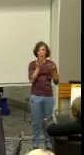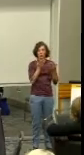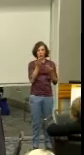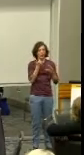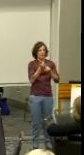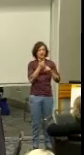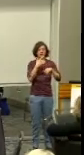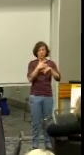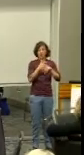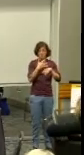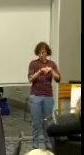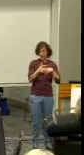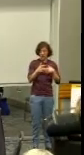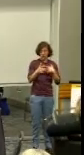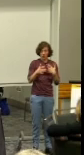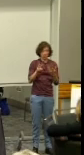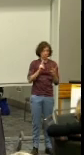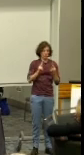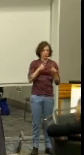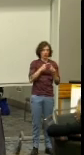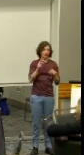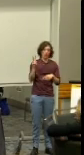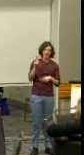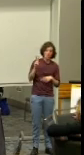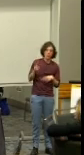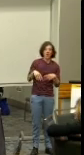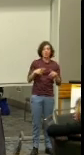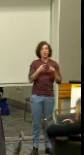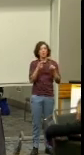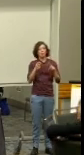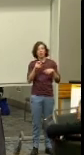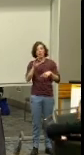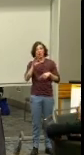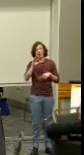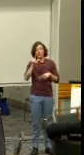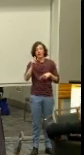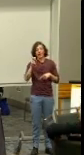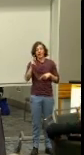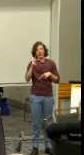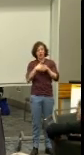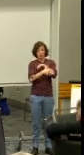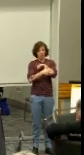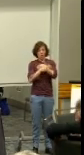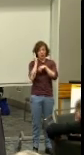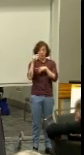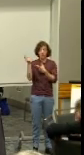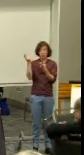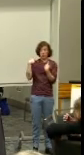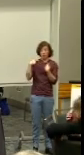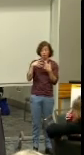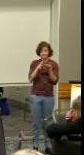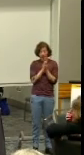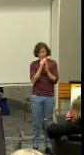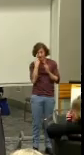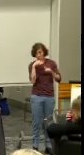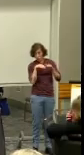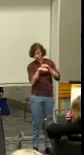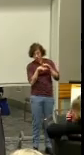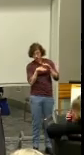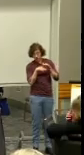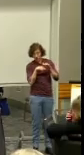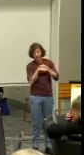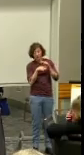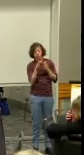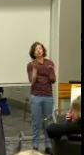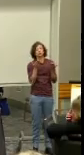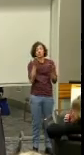people from across Vancouver and Clark County coming to access services as well. And our timeline, we're currently in pre-development